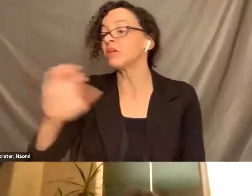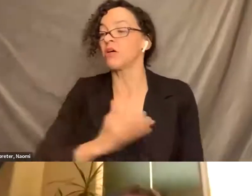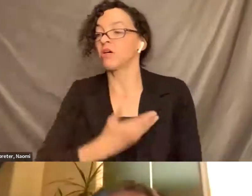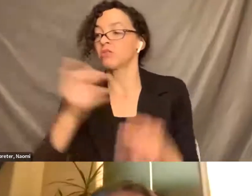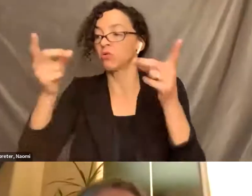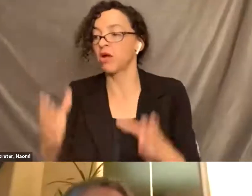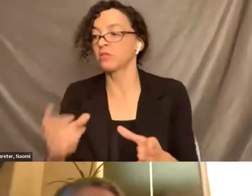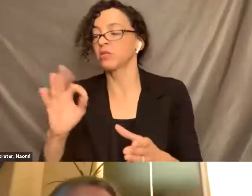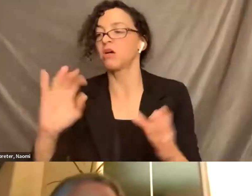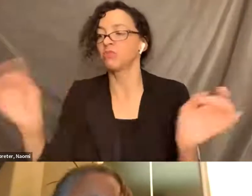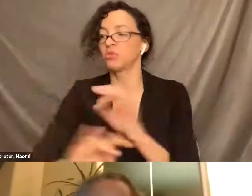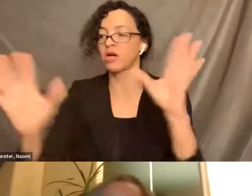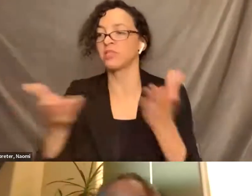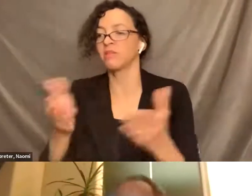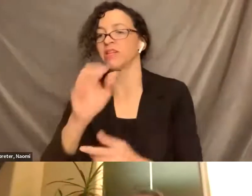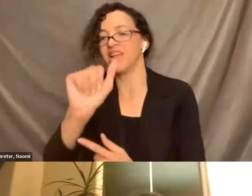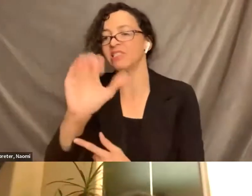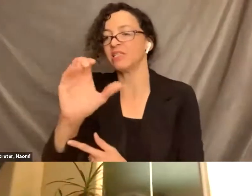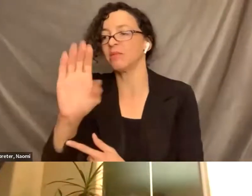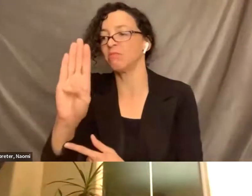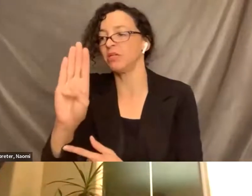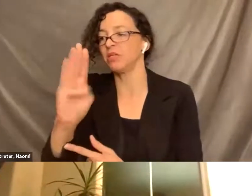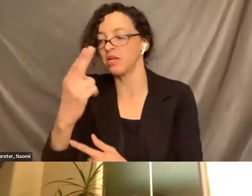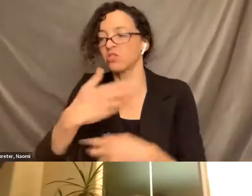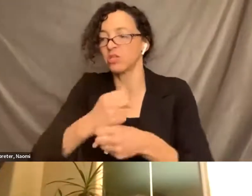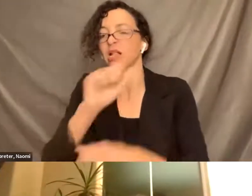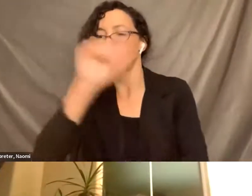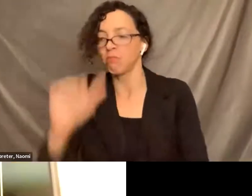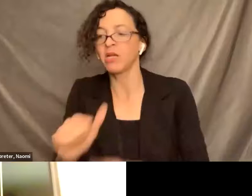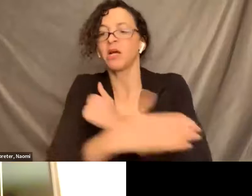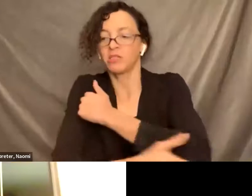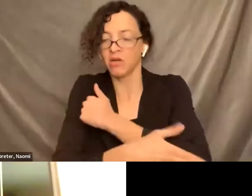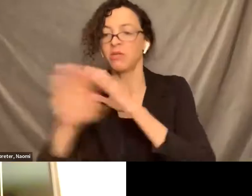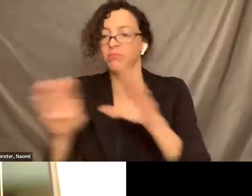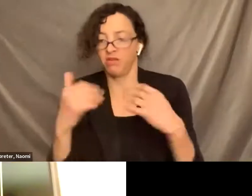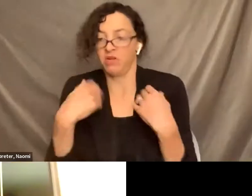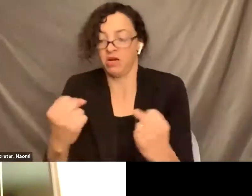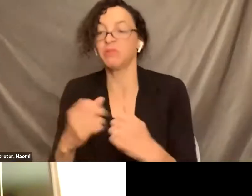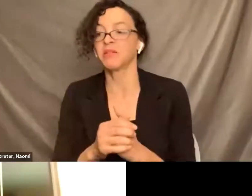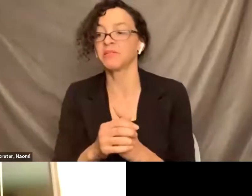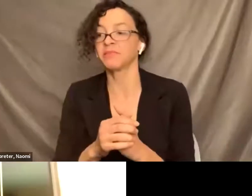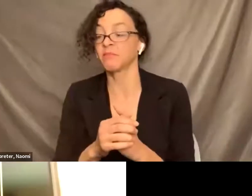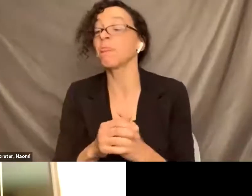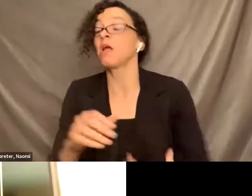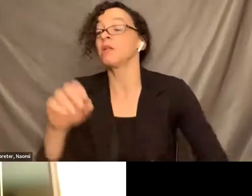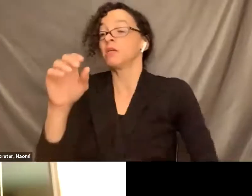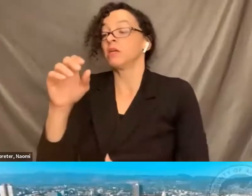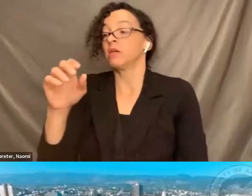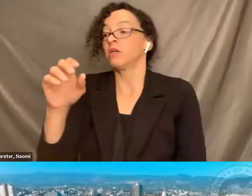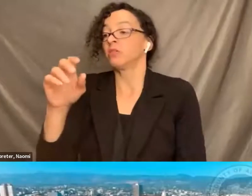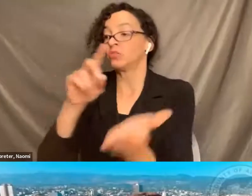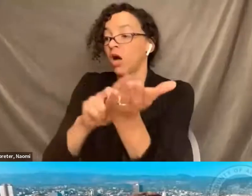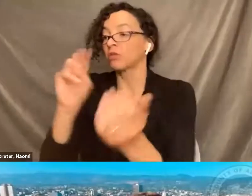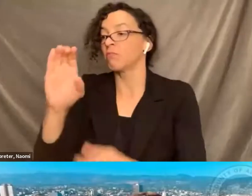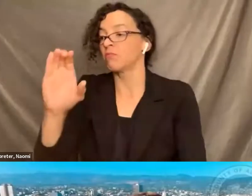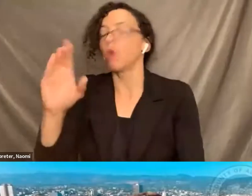Alameda County Behavioral Health. Stephanie and Director McFadden, please stay on because we're going to do a little bit of a